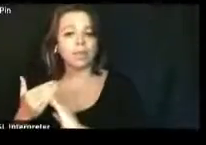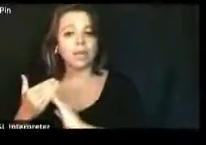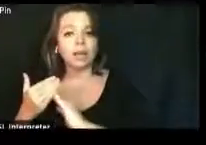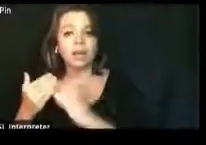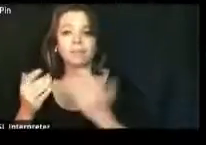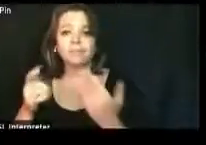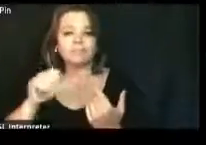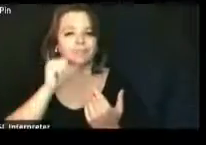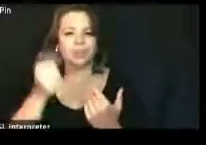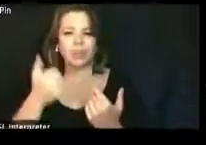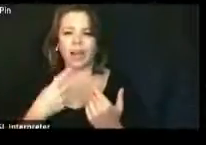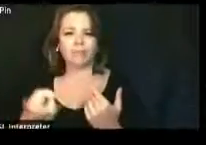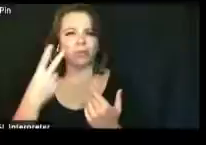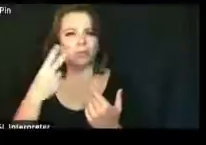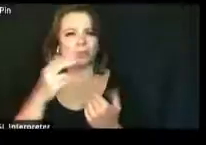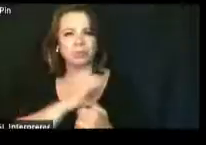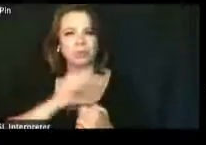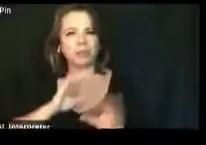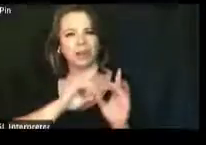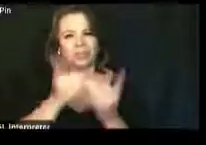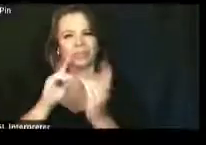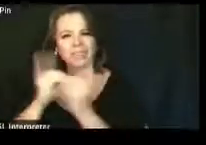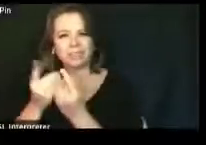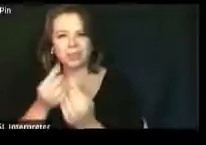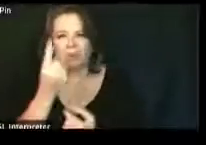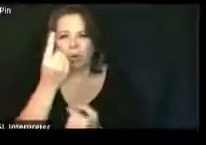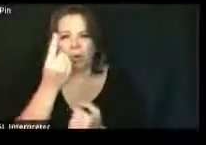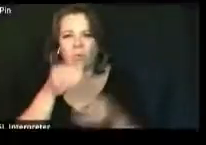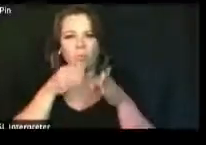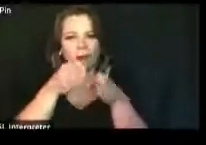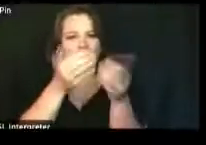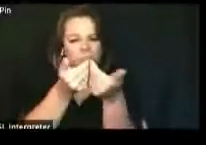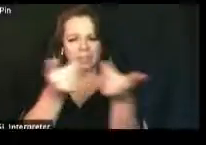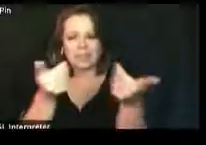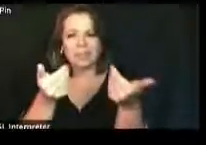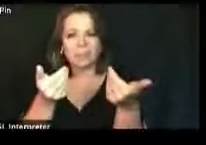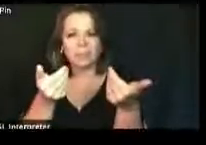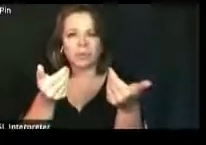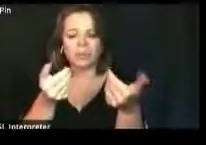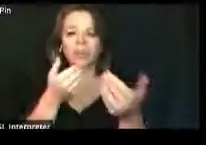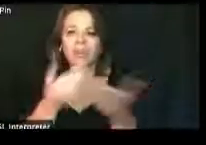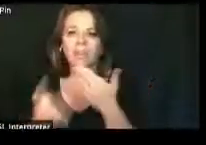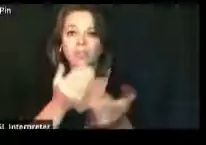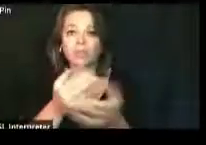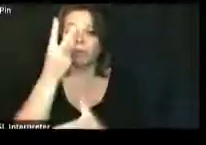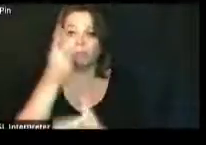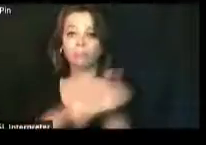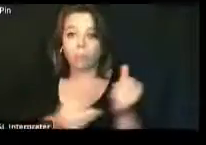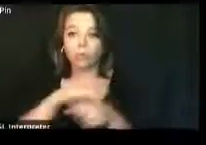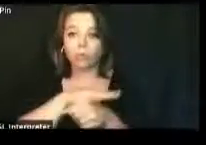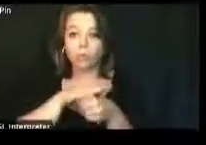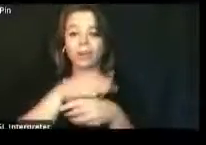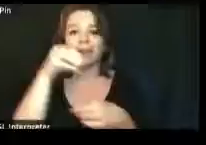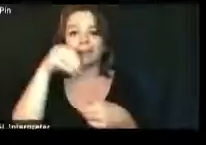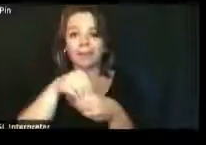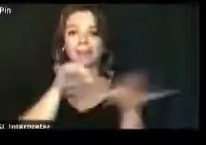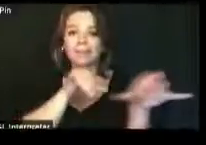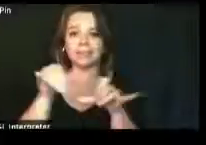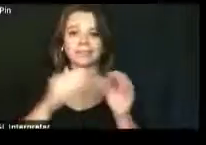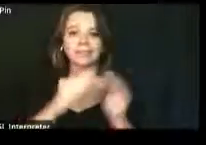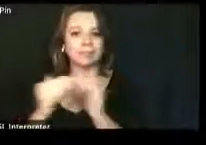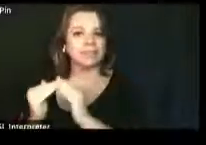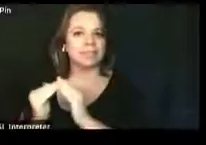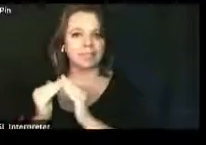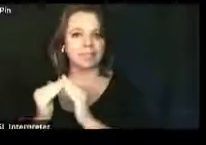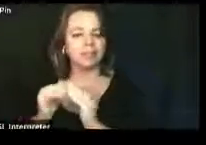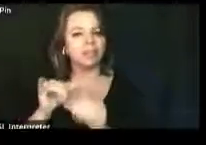two congressional districts that are located one street apart from each other, even though they are both located within the same city. That